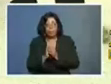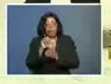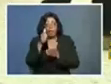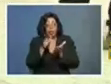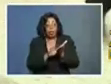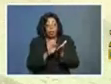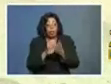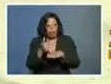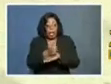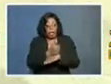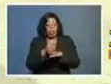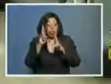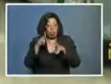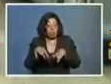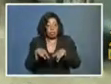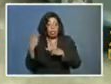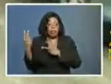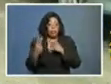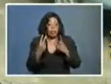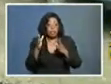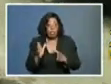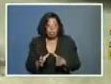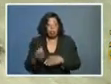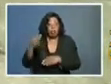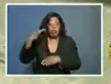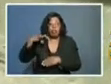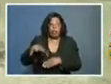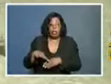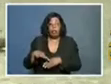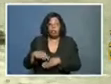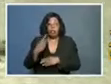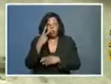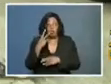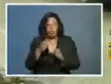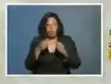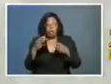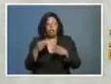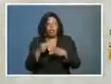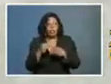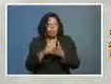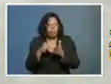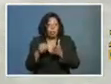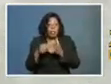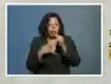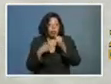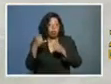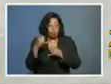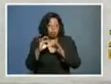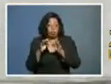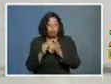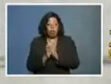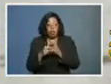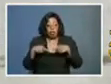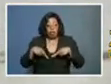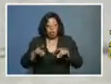In other news, Andros residents and visitors to benefit from two multi-million dollar infrastructure upgrades. Roadworks